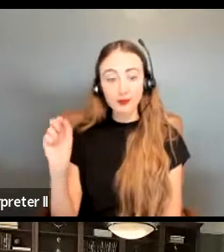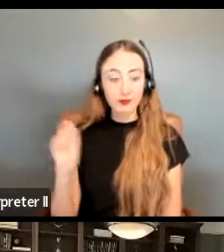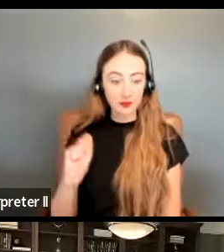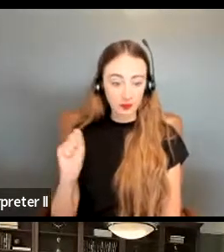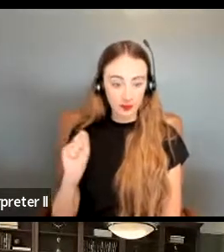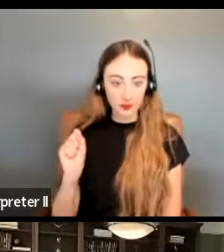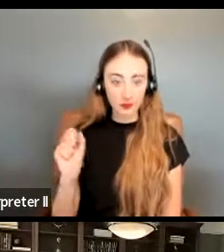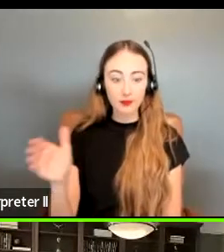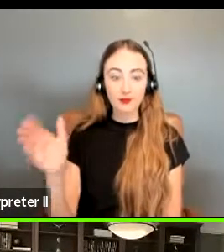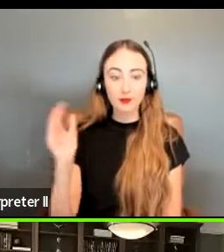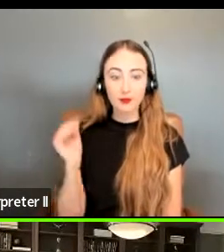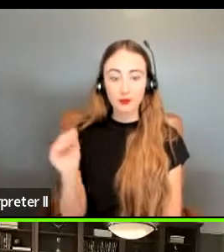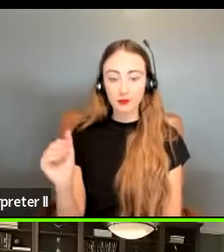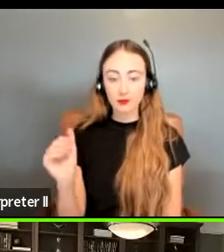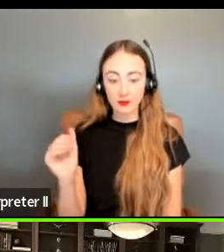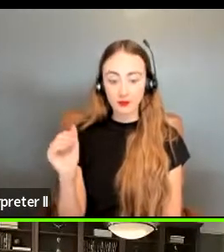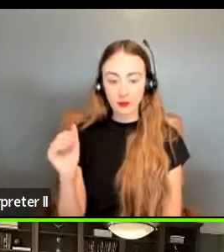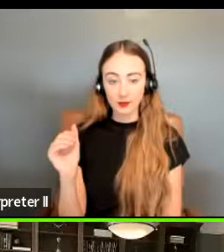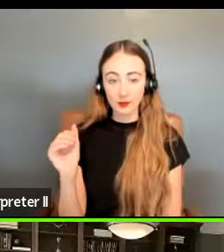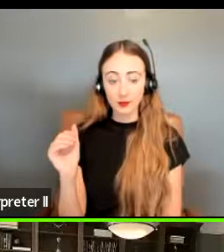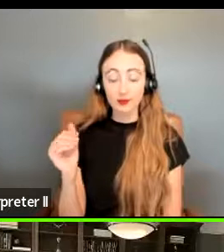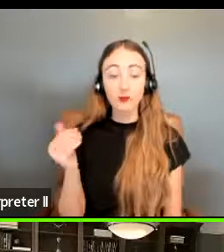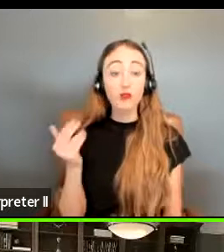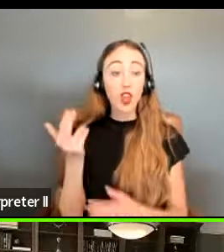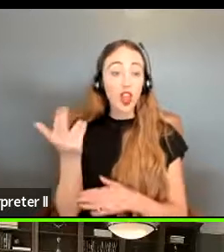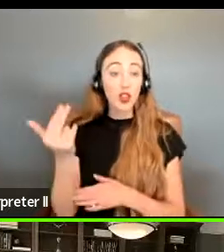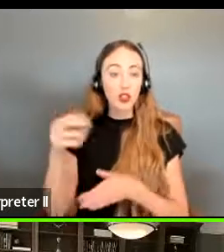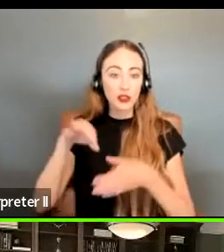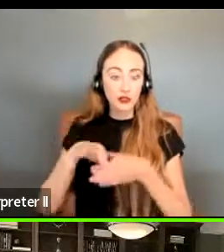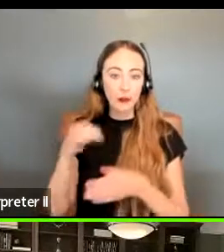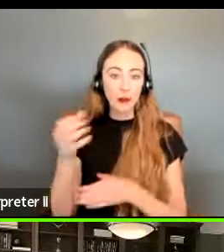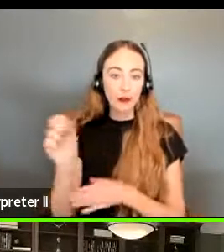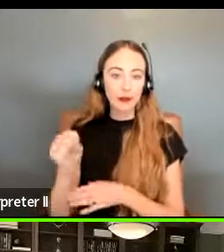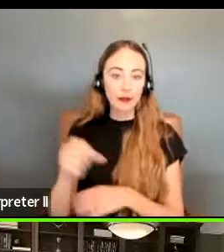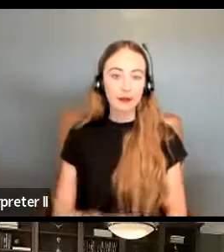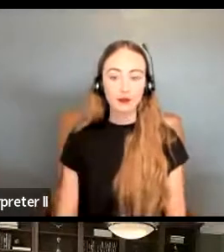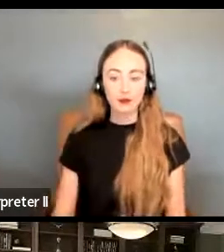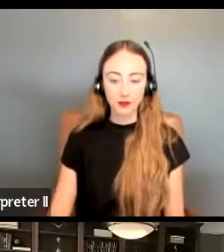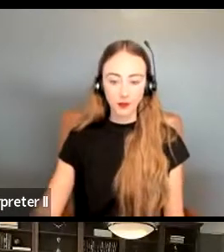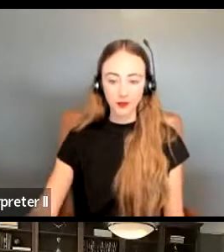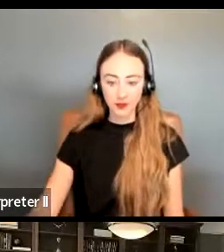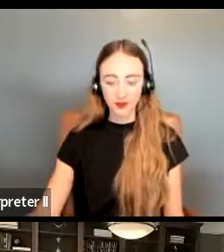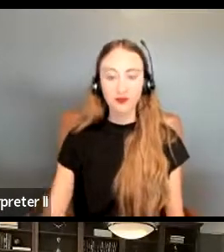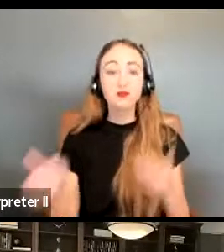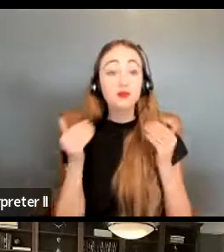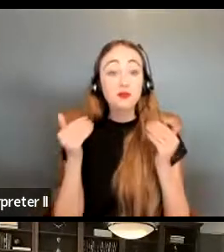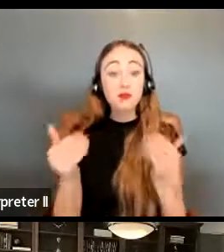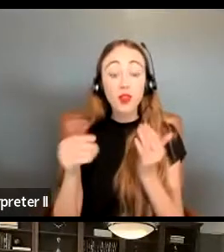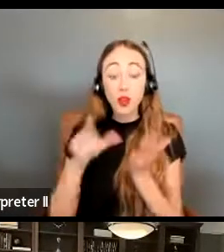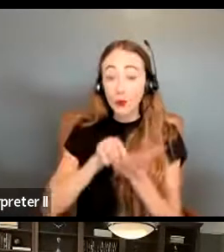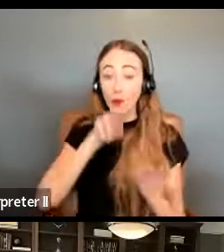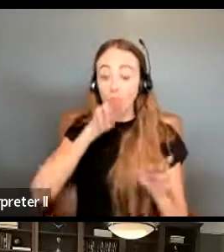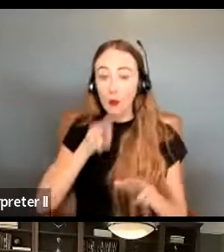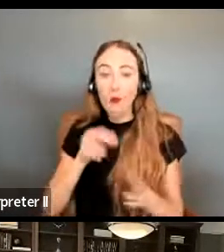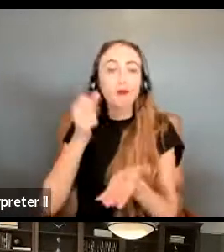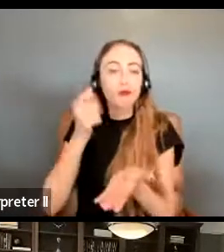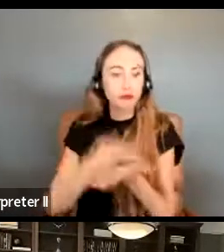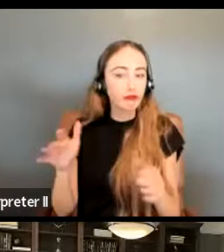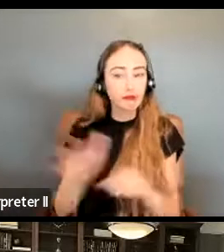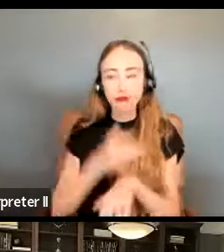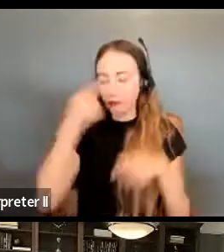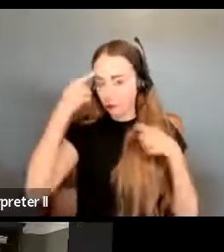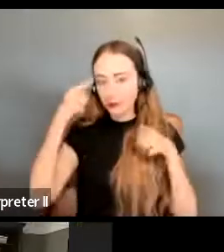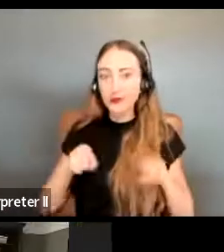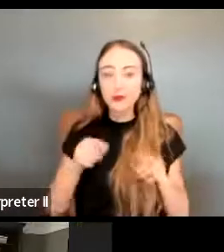Yes. Councilmember Trahan White votes yes. Mr. Chairman, there are 13 yeses. The print and report are approved unanimously.